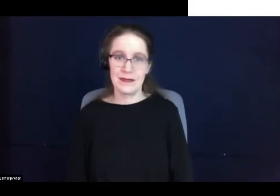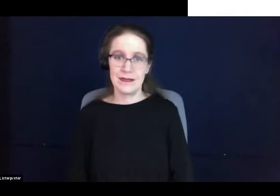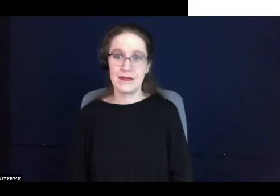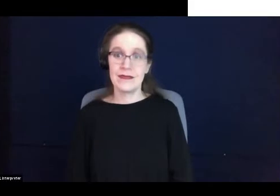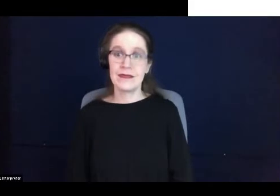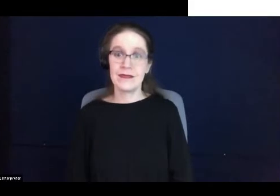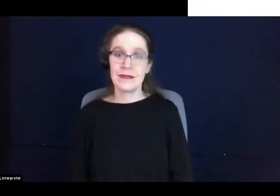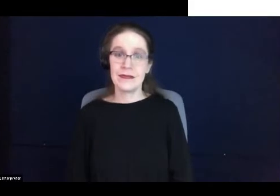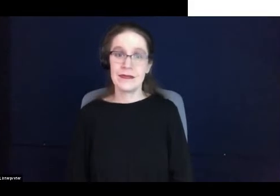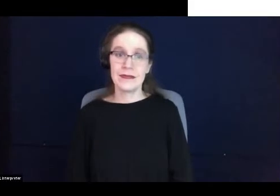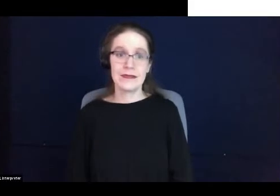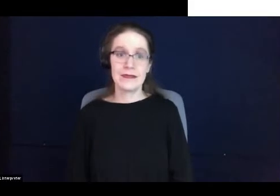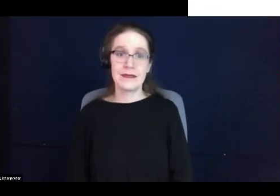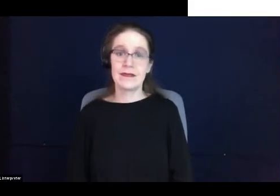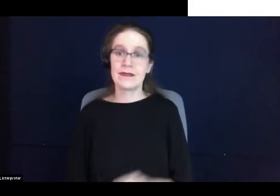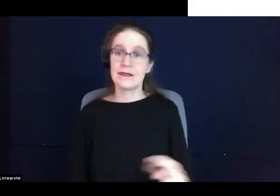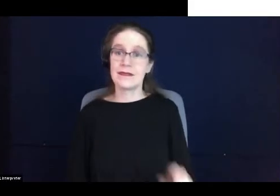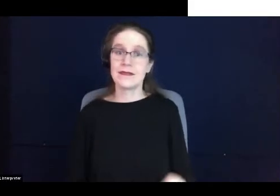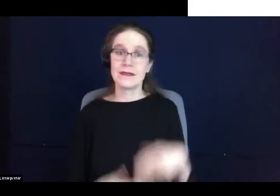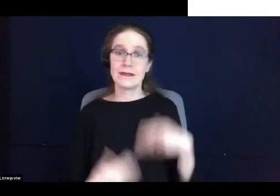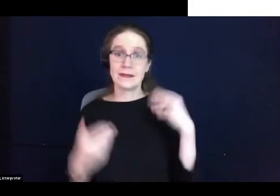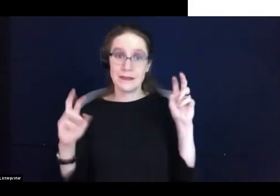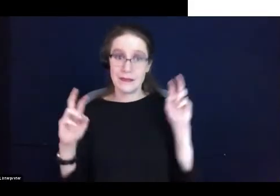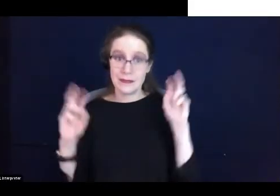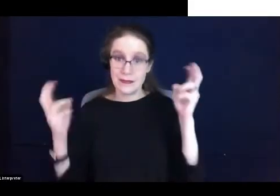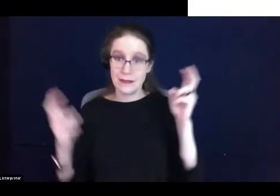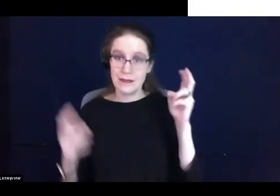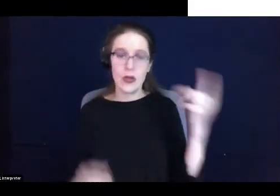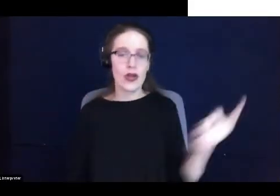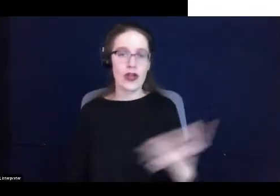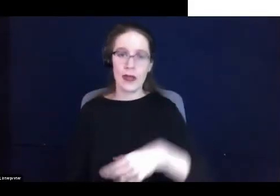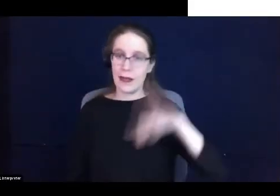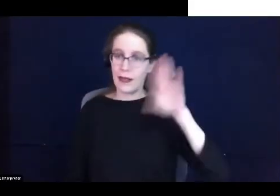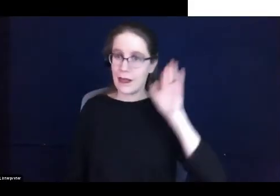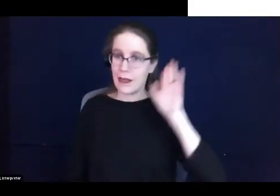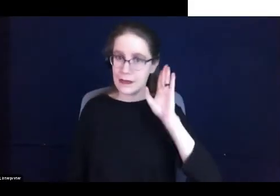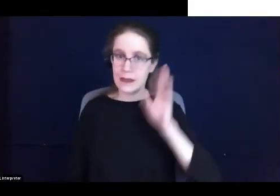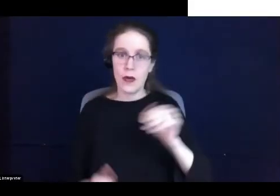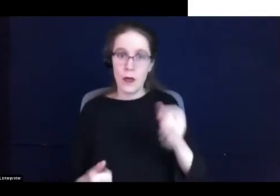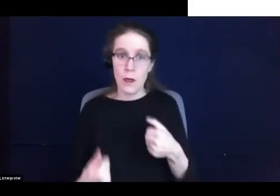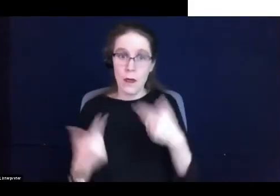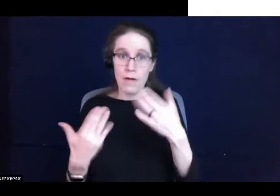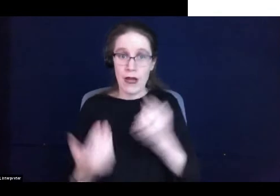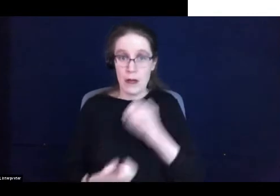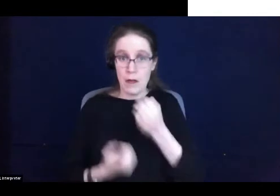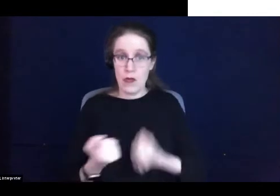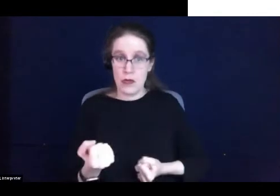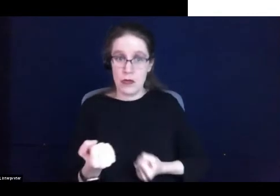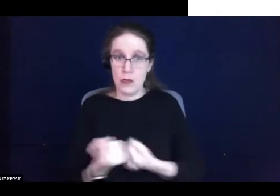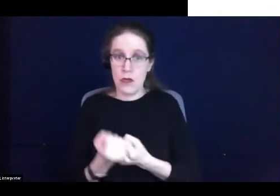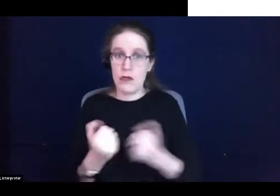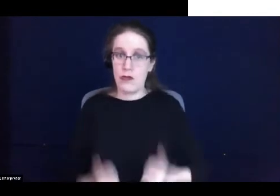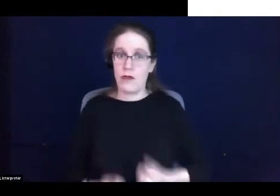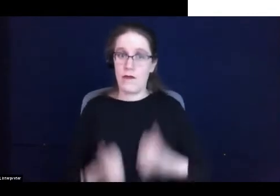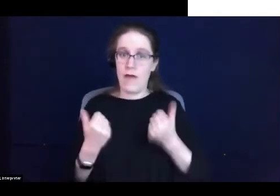So this is Just Listen, providing emotional support to survivors of sexual violence.